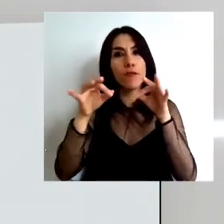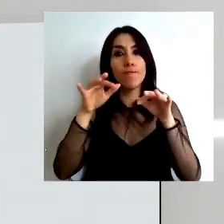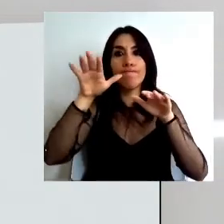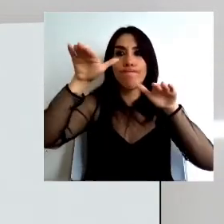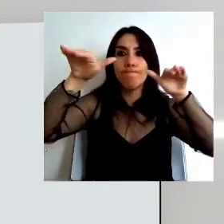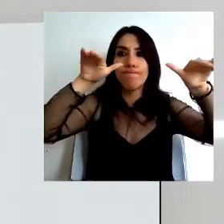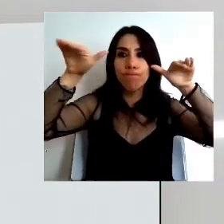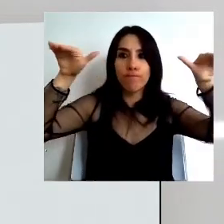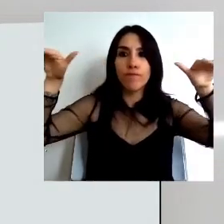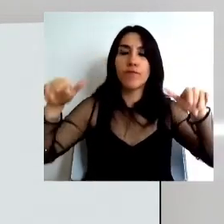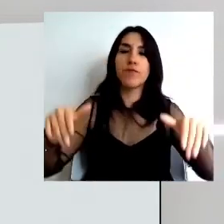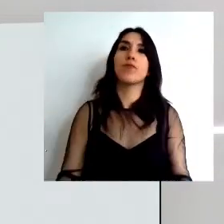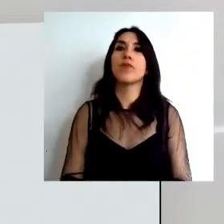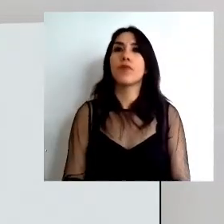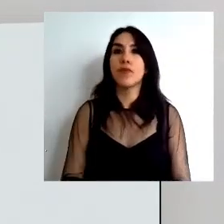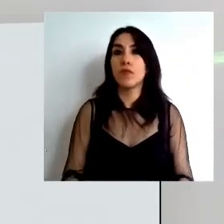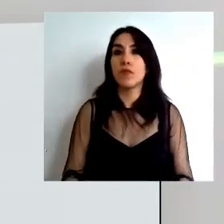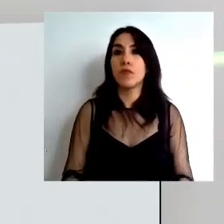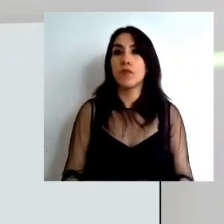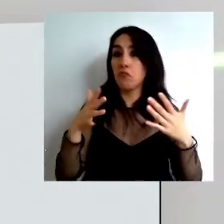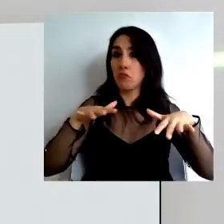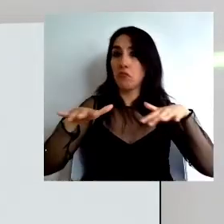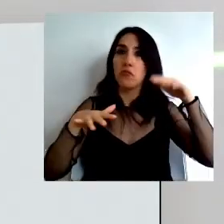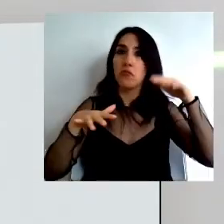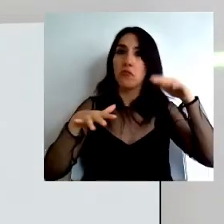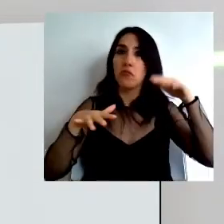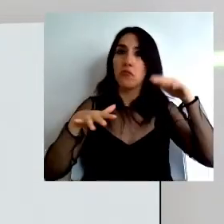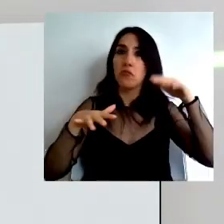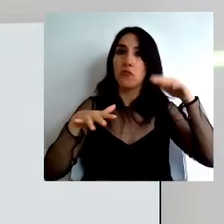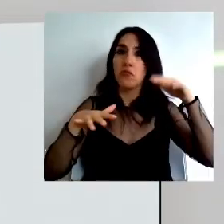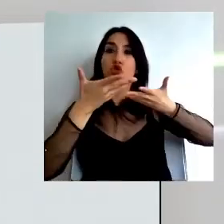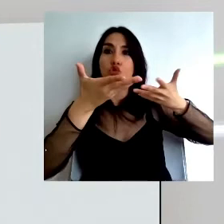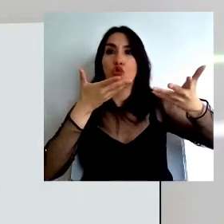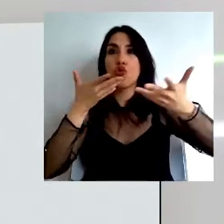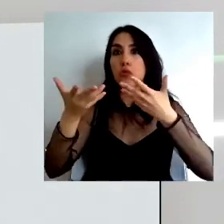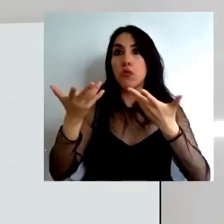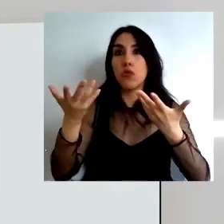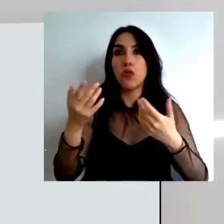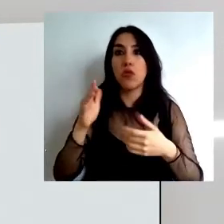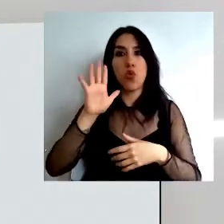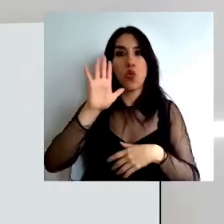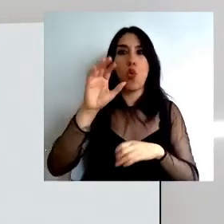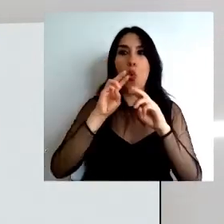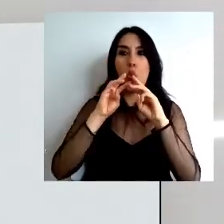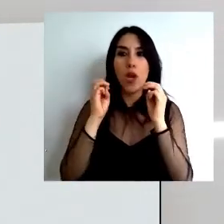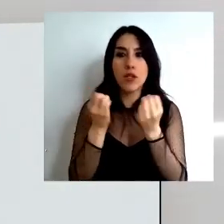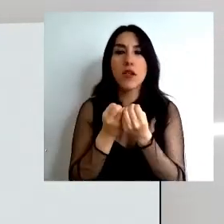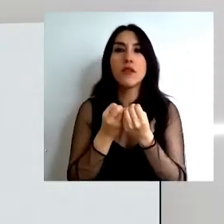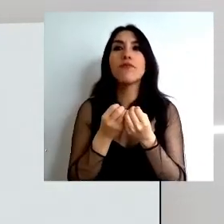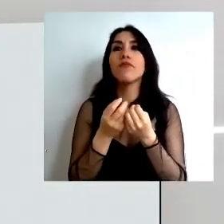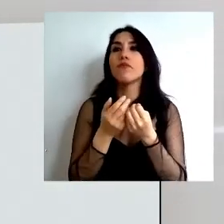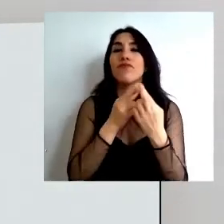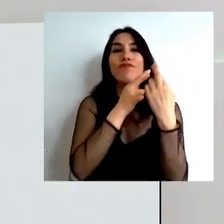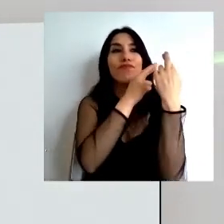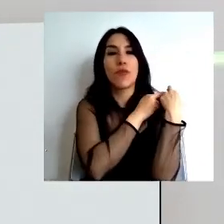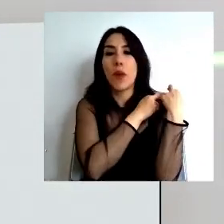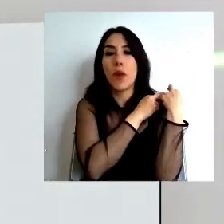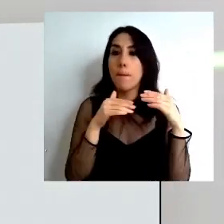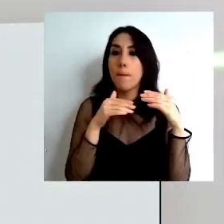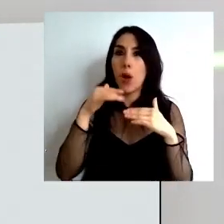your role also changed from delivering these services to becoming somehow the coordinator of a large network.